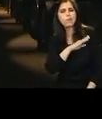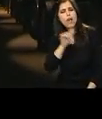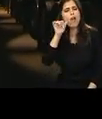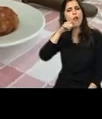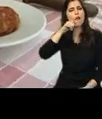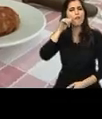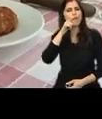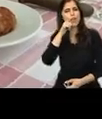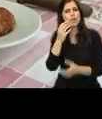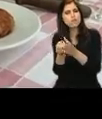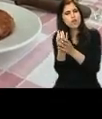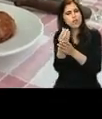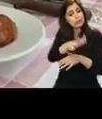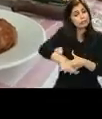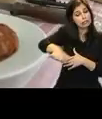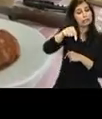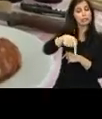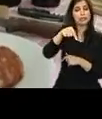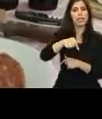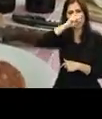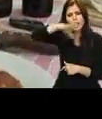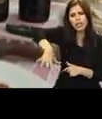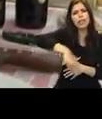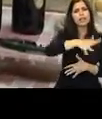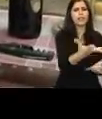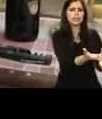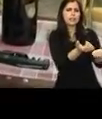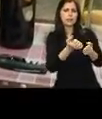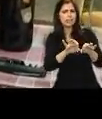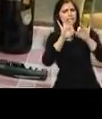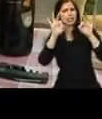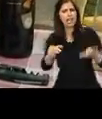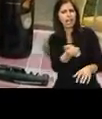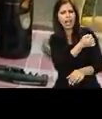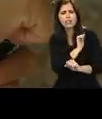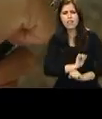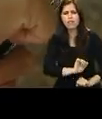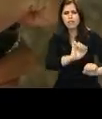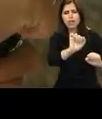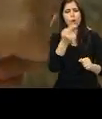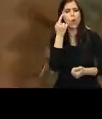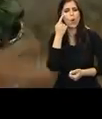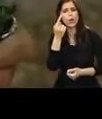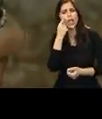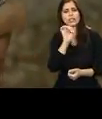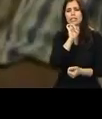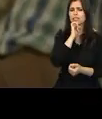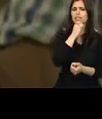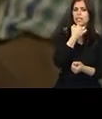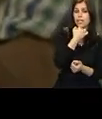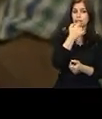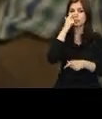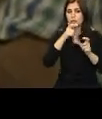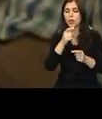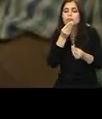Taste the wines that grow from these lands in wine farms where you will be welcomed as if it were your home, and where you will discover the